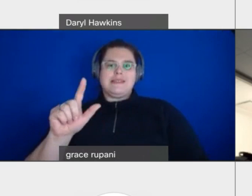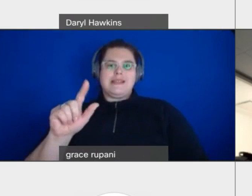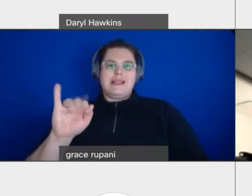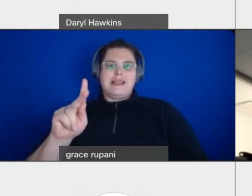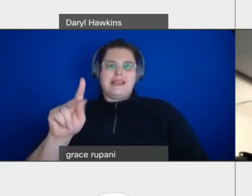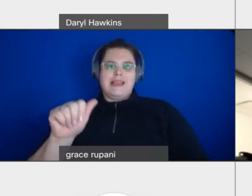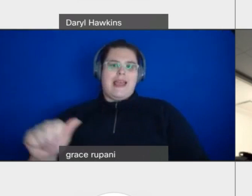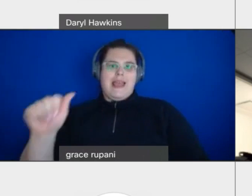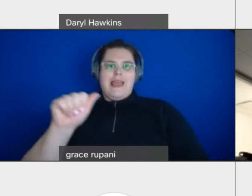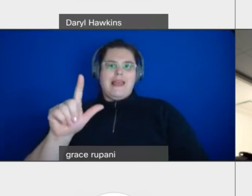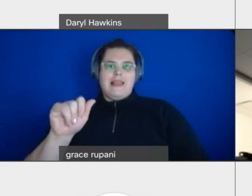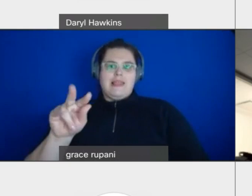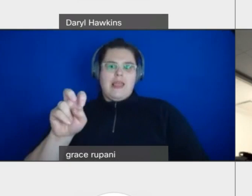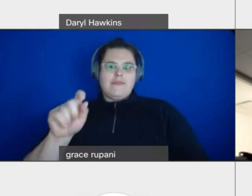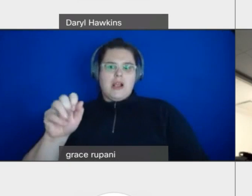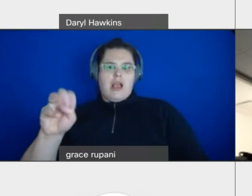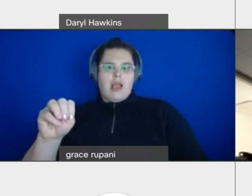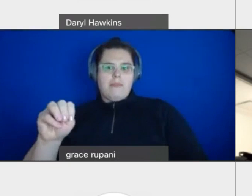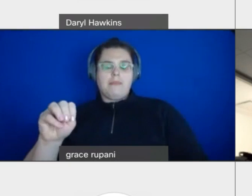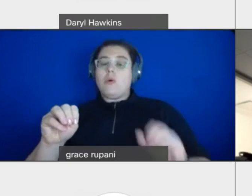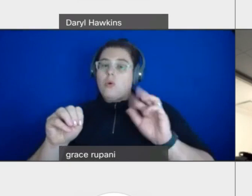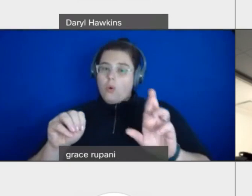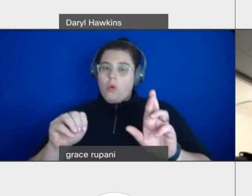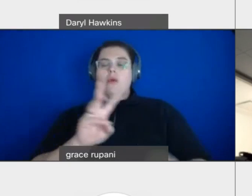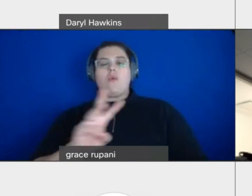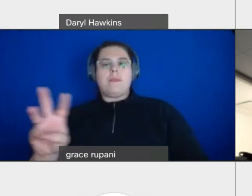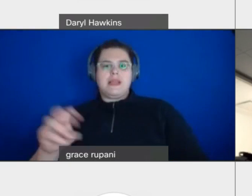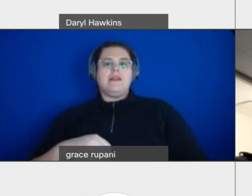dcwestlink@live.com, or on the website at